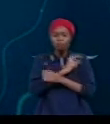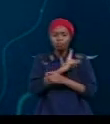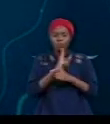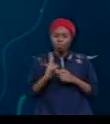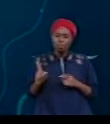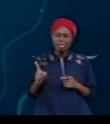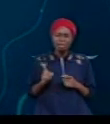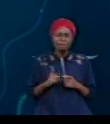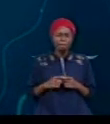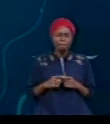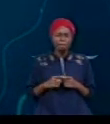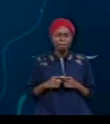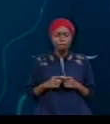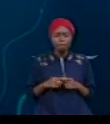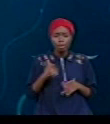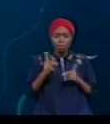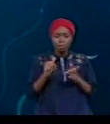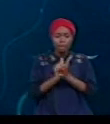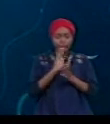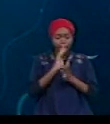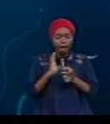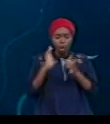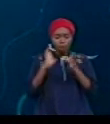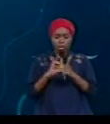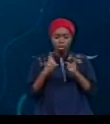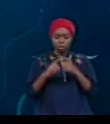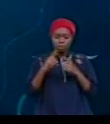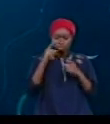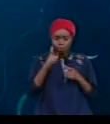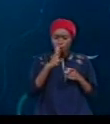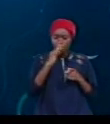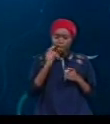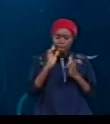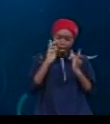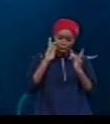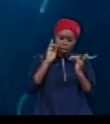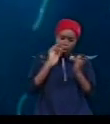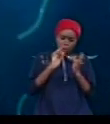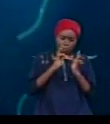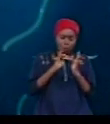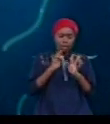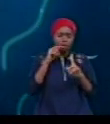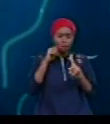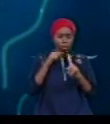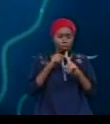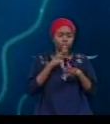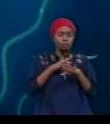people that are connected to you? Be a contact point on their behalf.